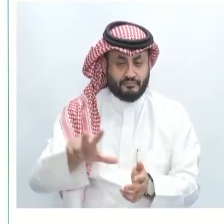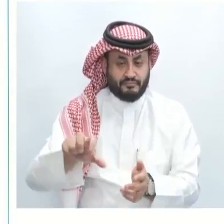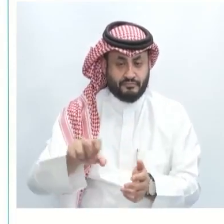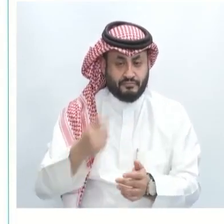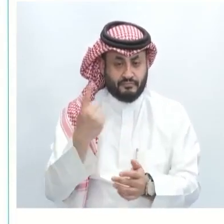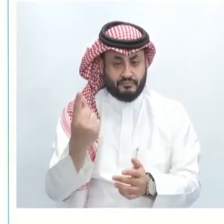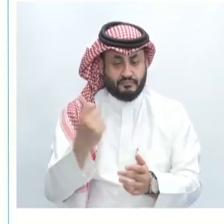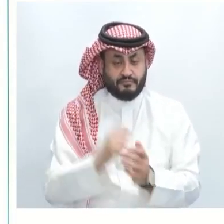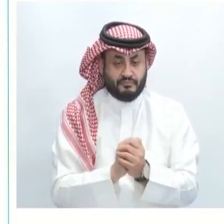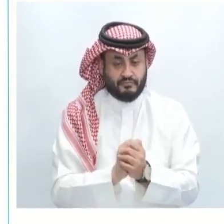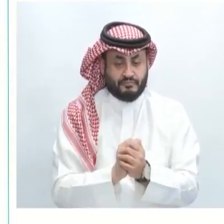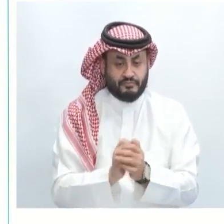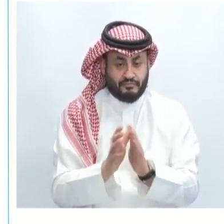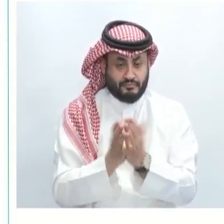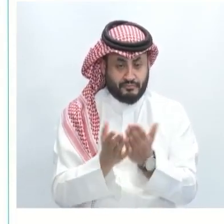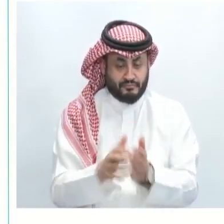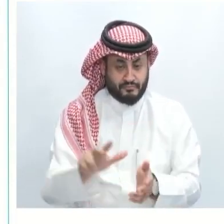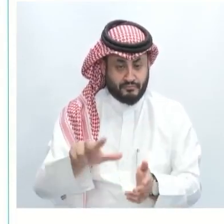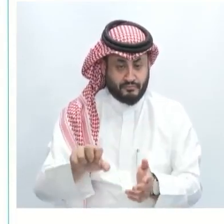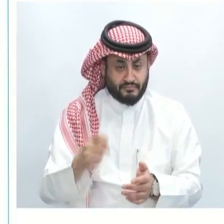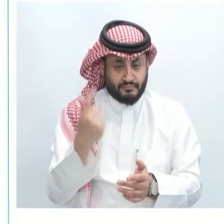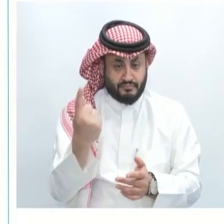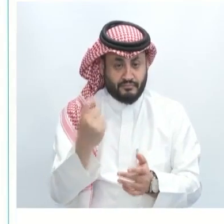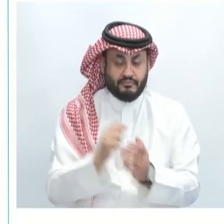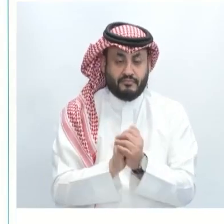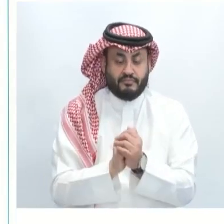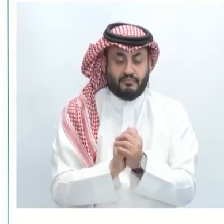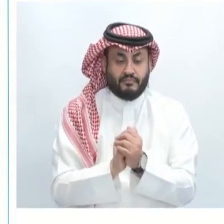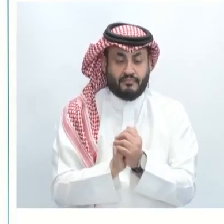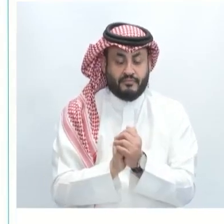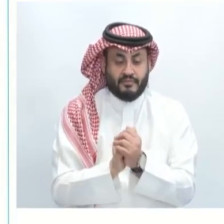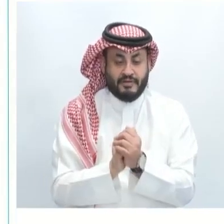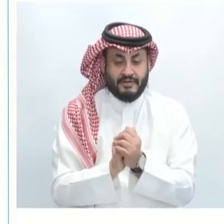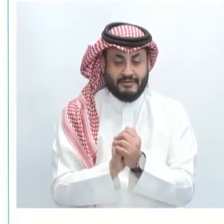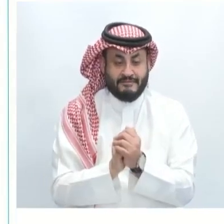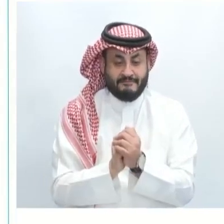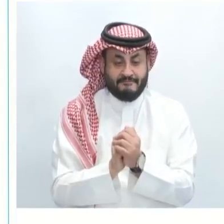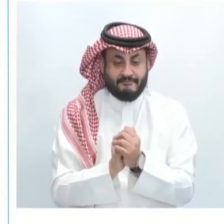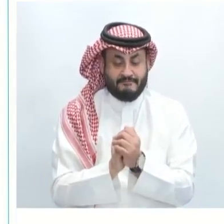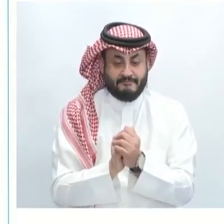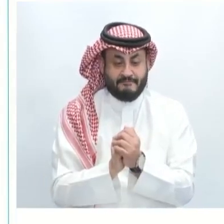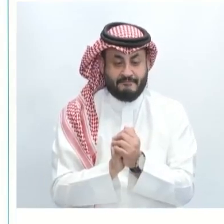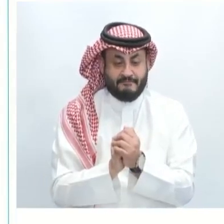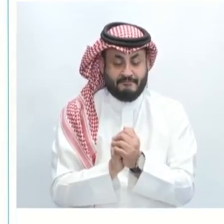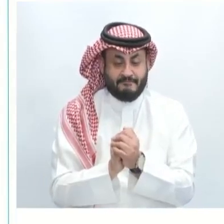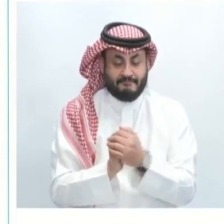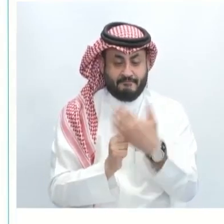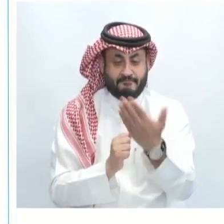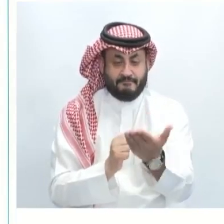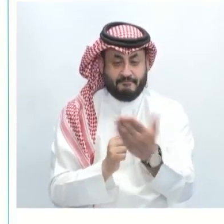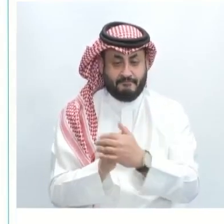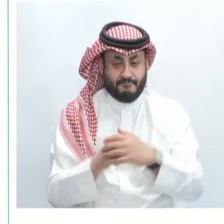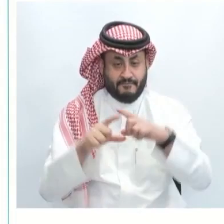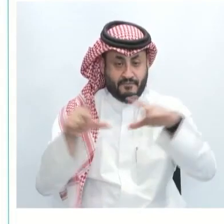31. I would like you please to open your books on page 31. Now,